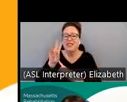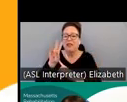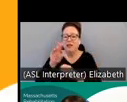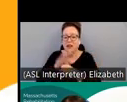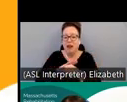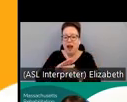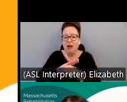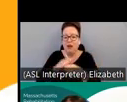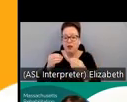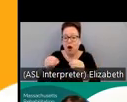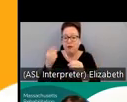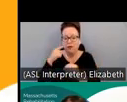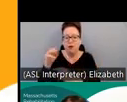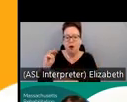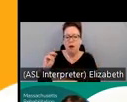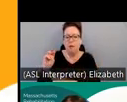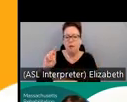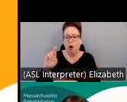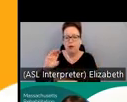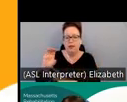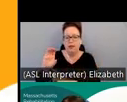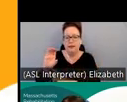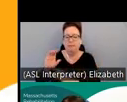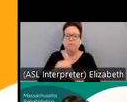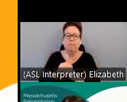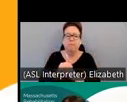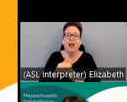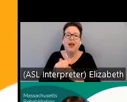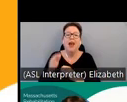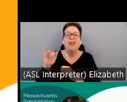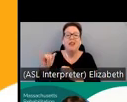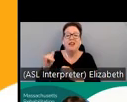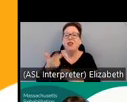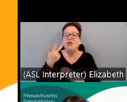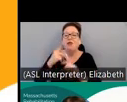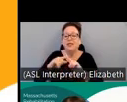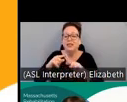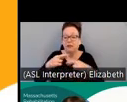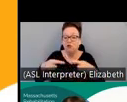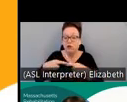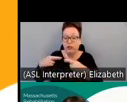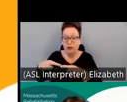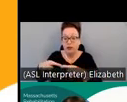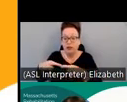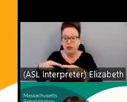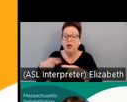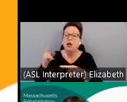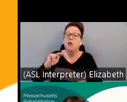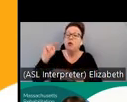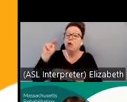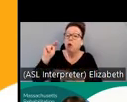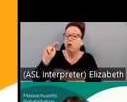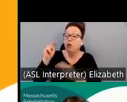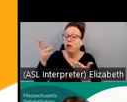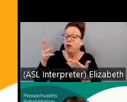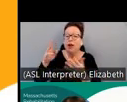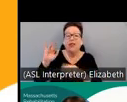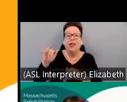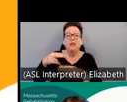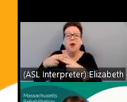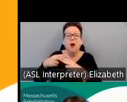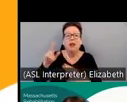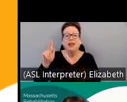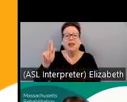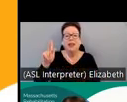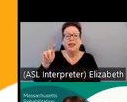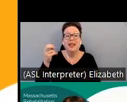of the Massachusetts Rehabilitation Commission in 3 different regions. So in the north, that's the catchment area of